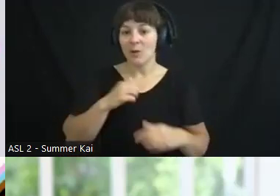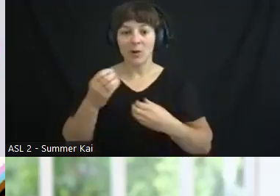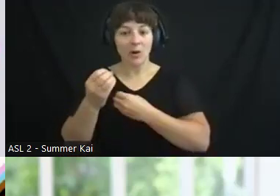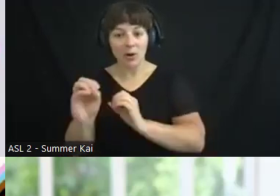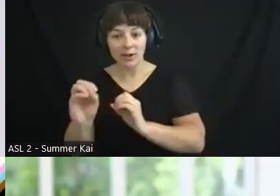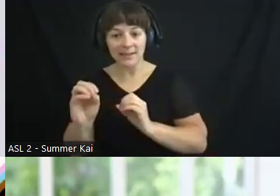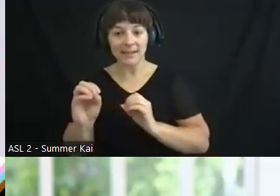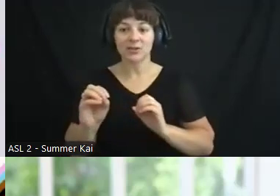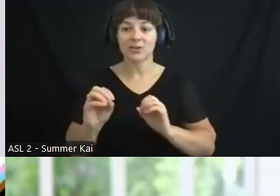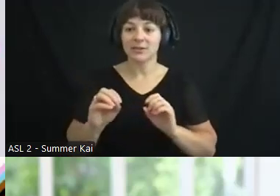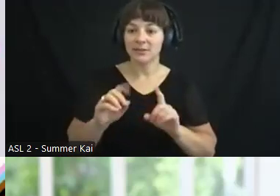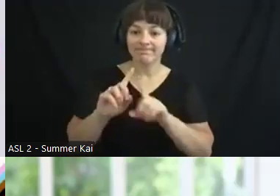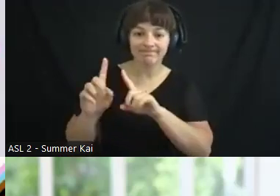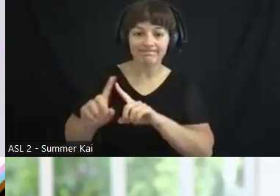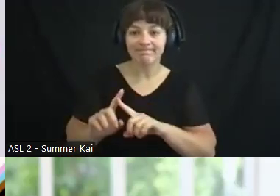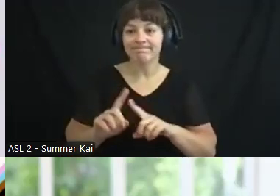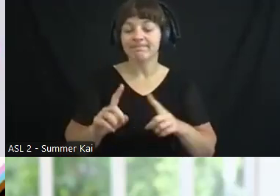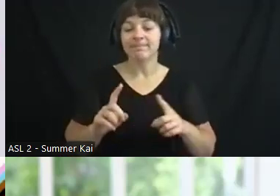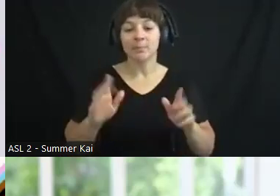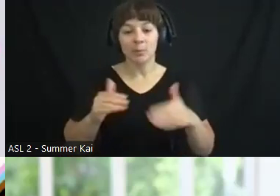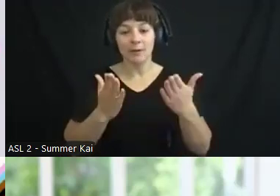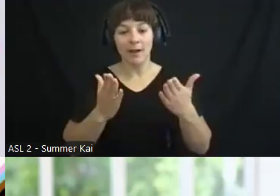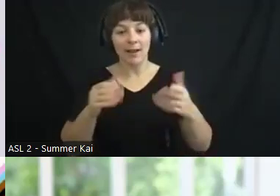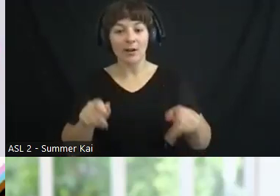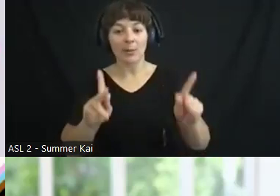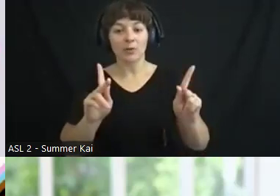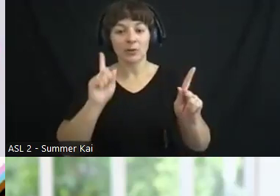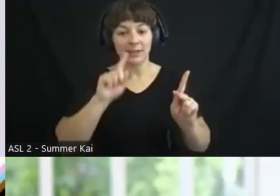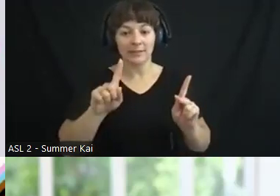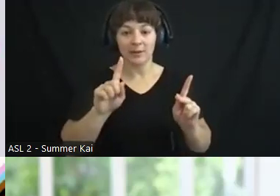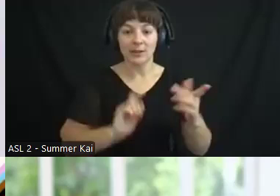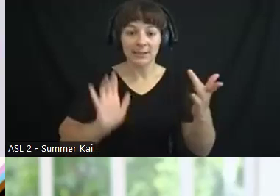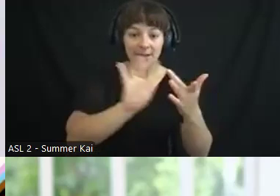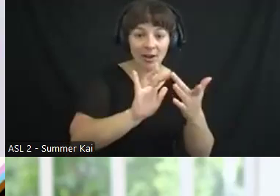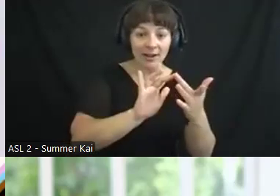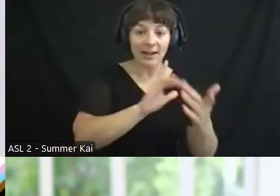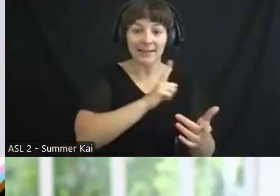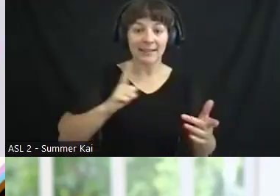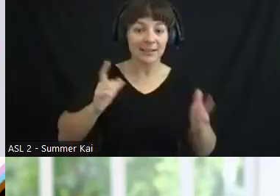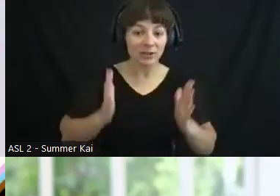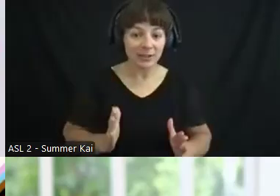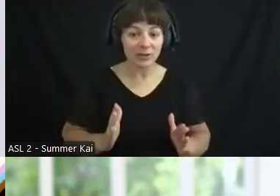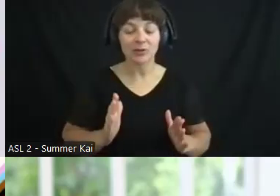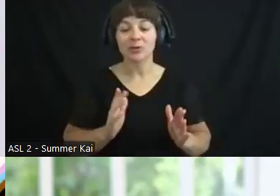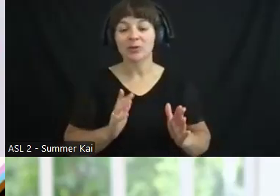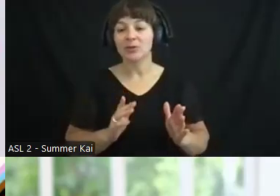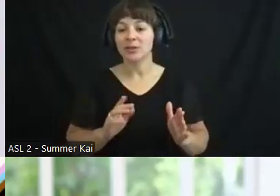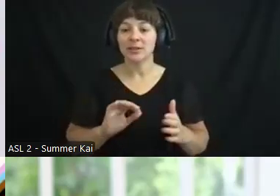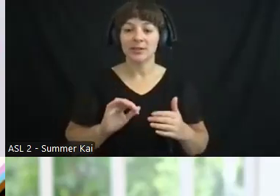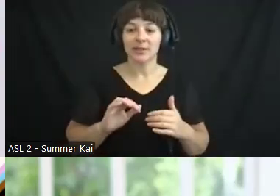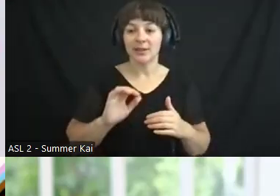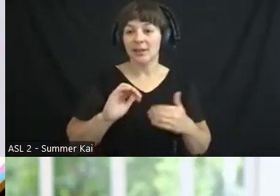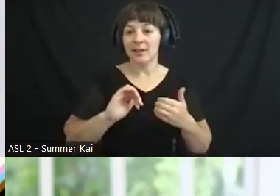our folks ways to get in touch with their legislators, how to do that, prompts for